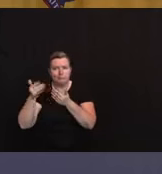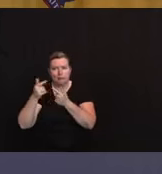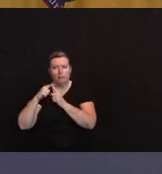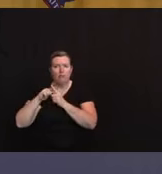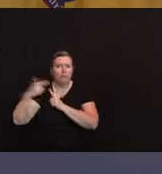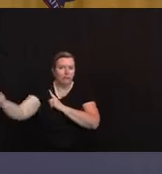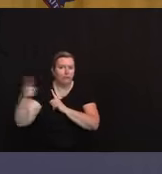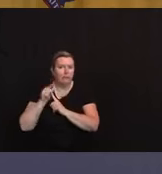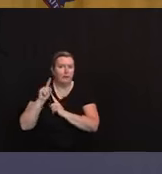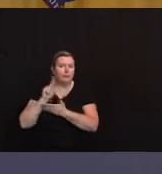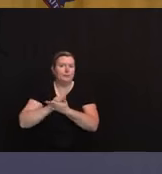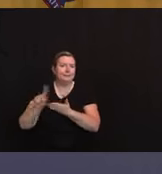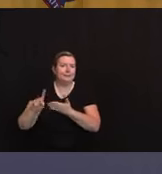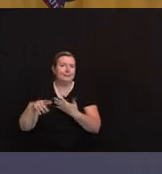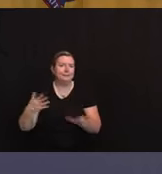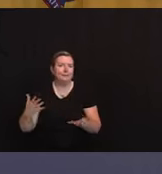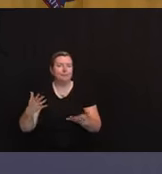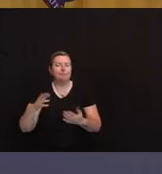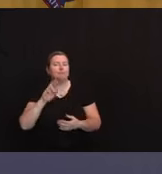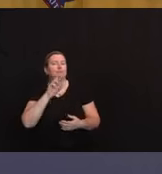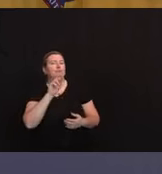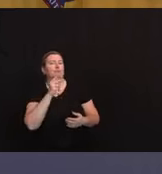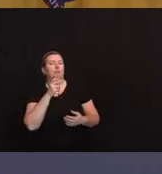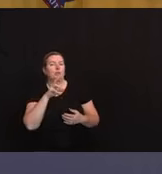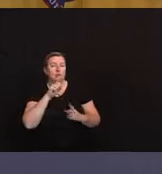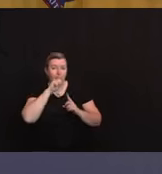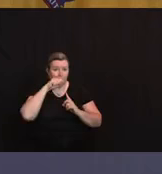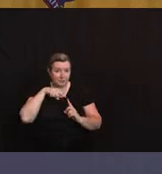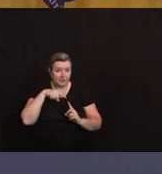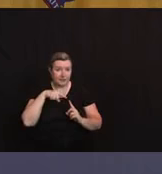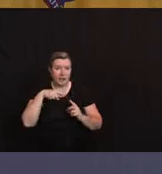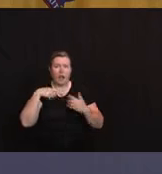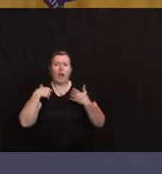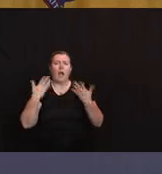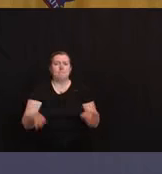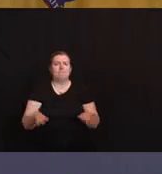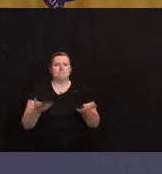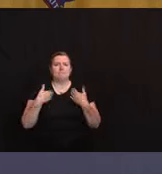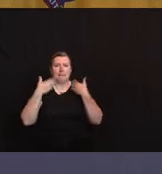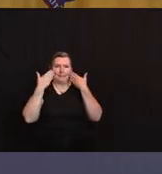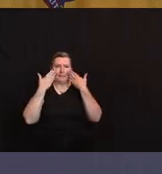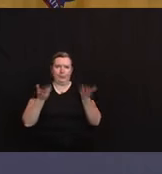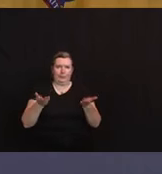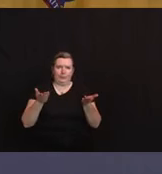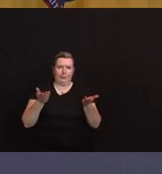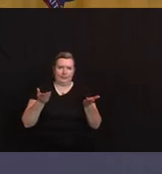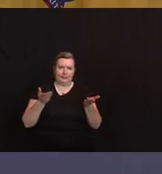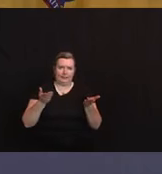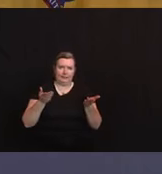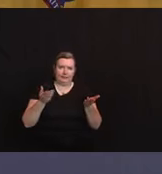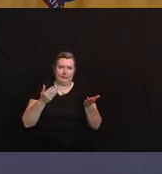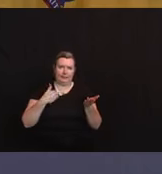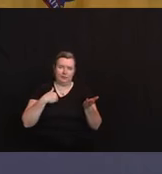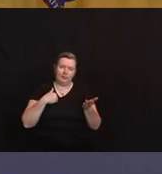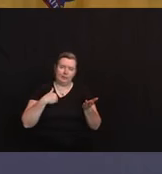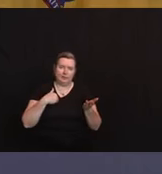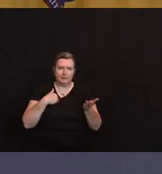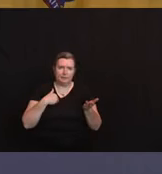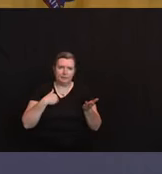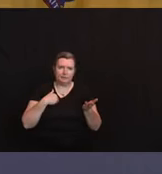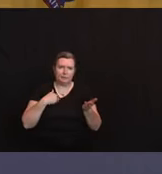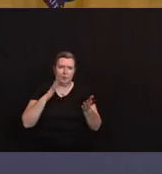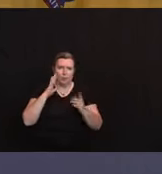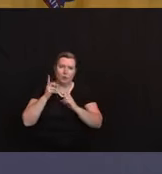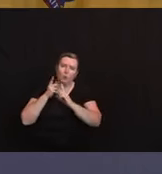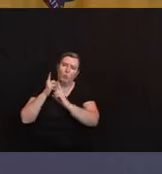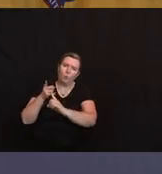on Rutgers Spit. I know the arrangement took longer than any of us wanted to, but it's still a big piece of our aspiration going forward. We